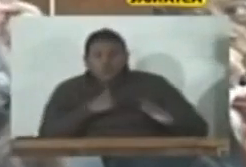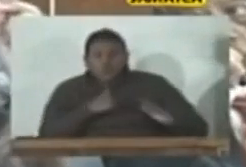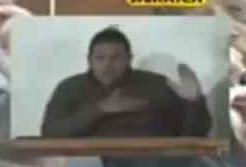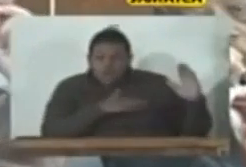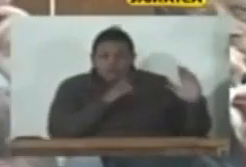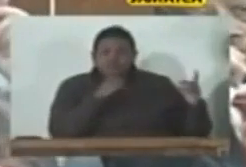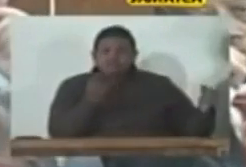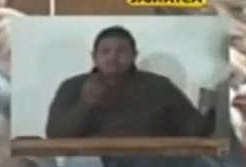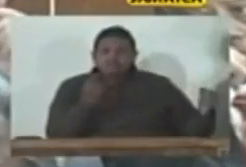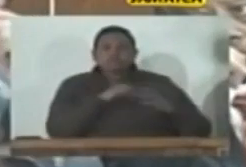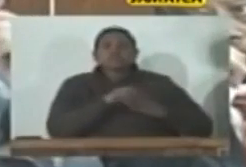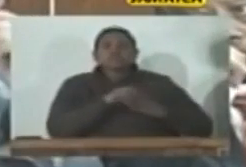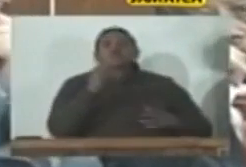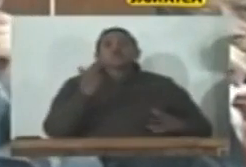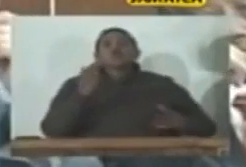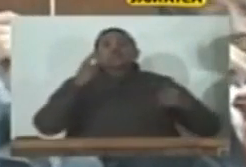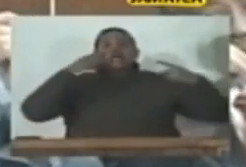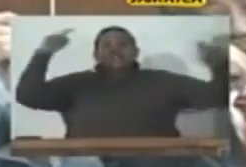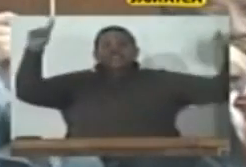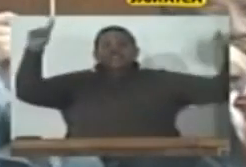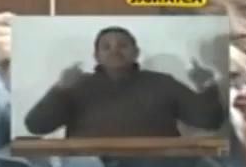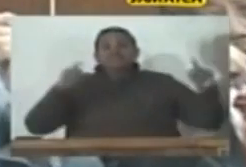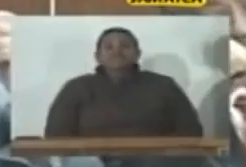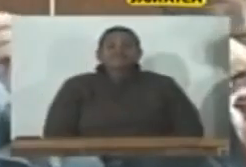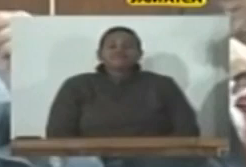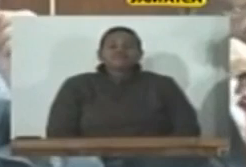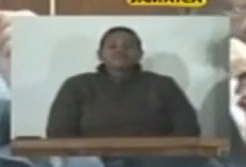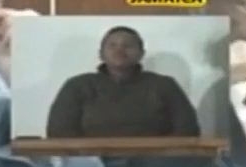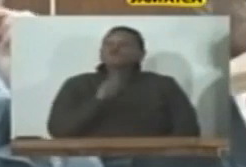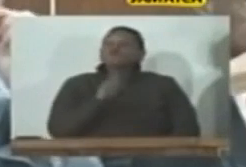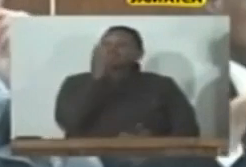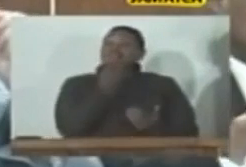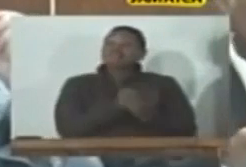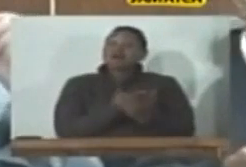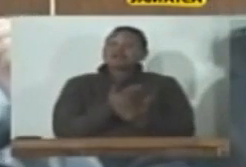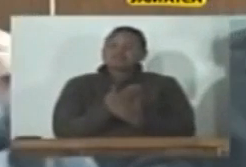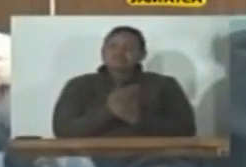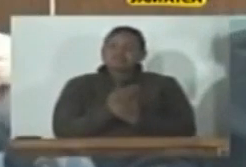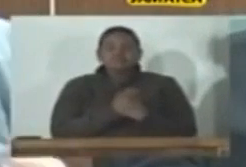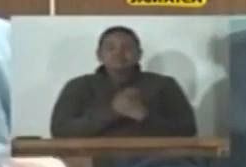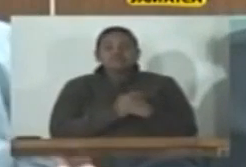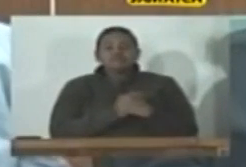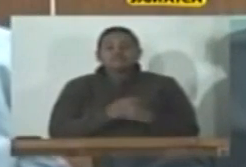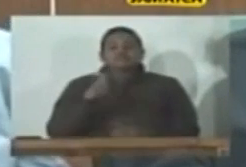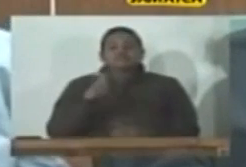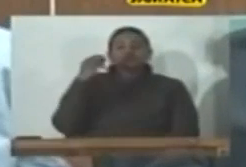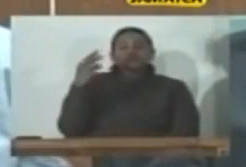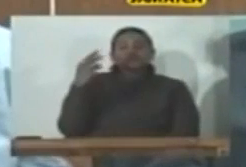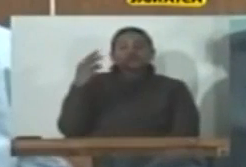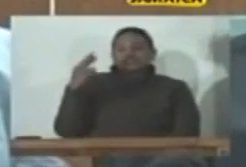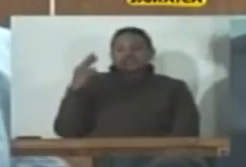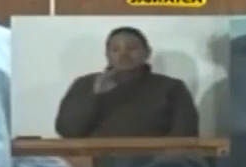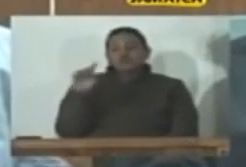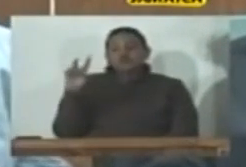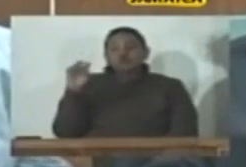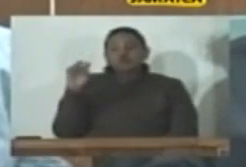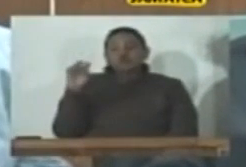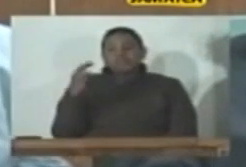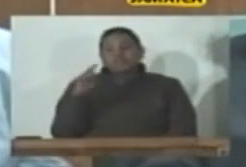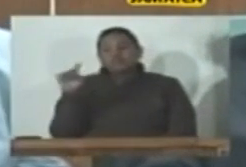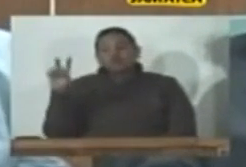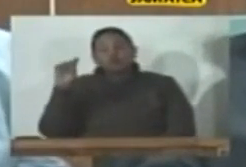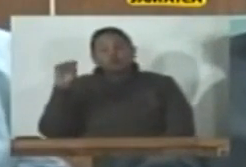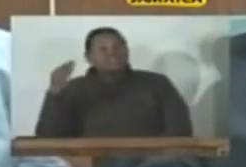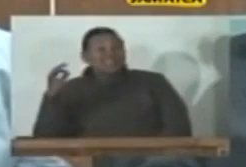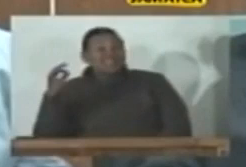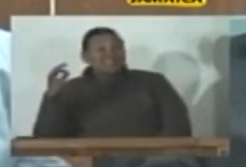fact, from 2016 to 17 through to 2019-20, over 4 years, we had projected a